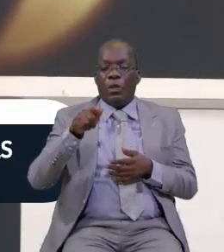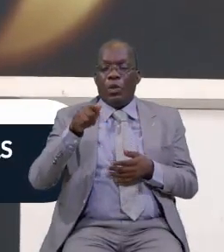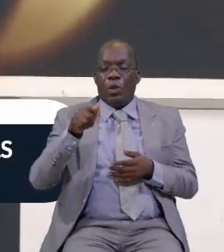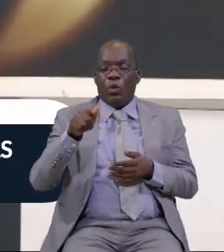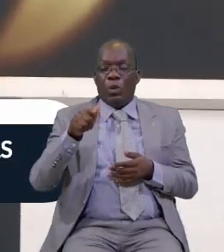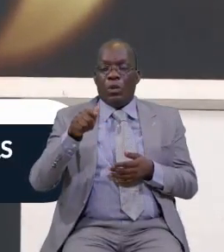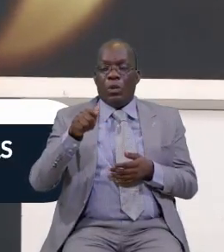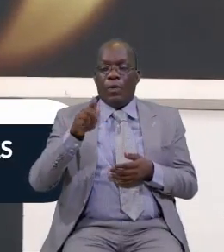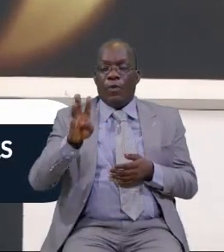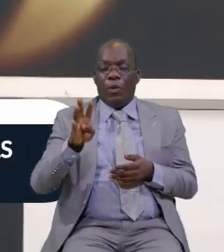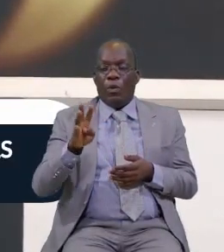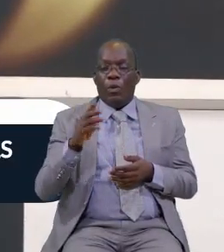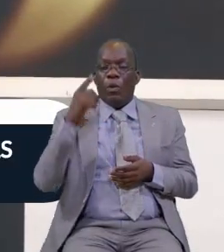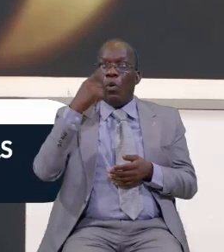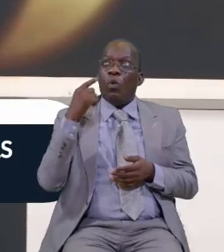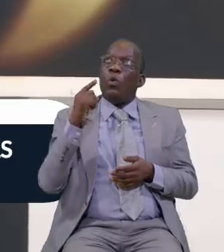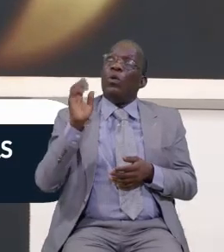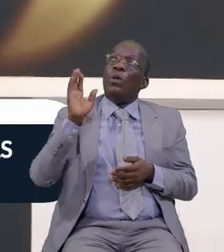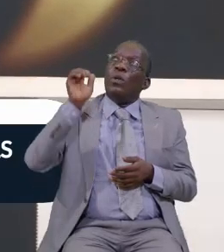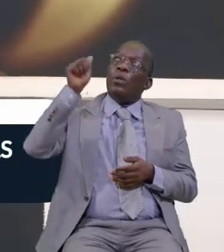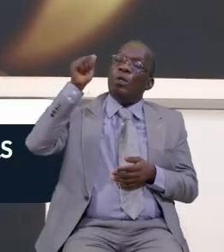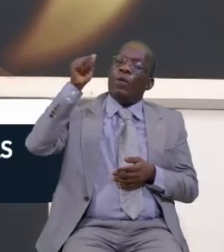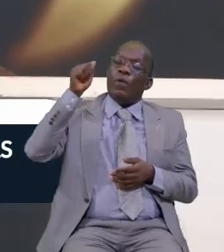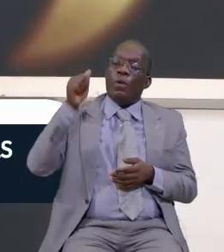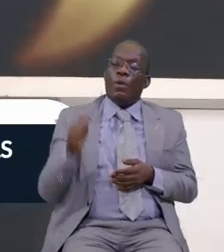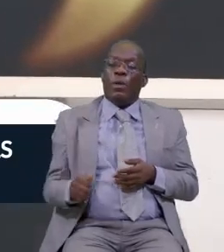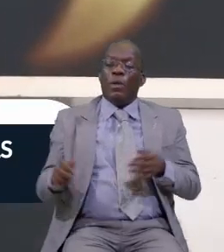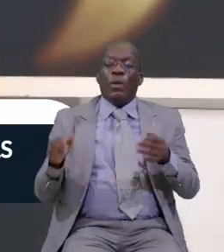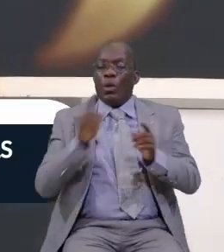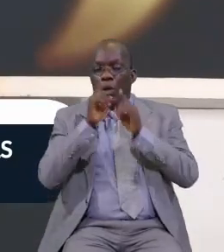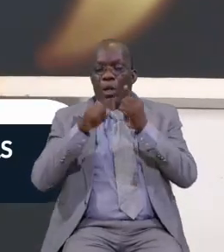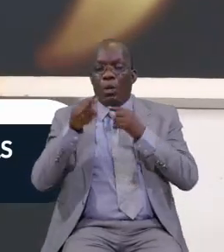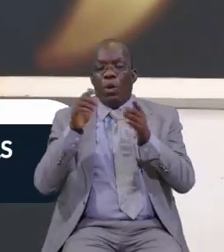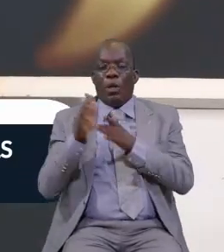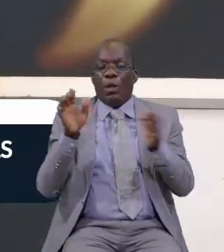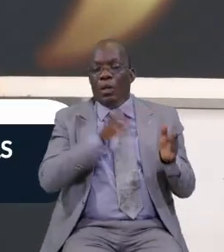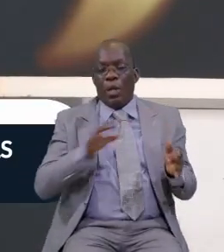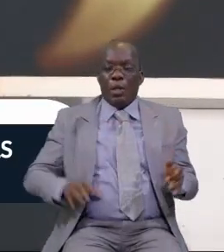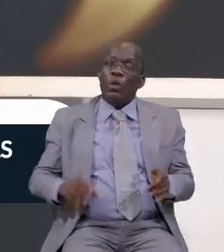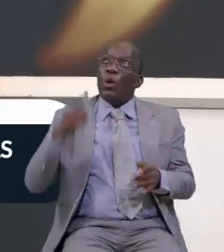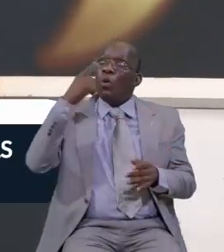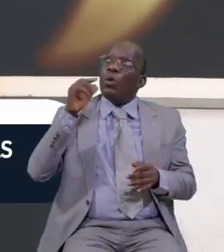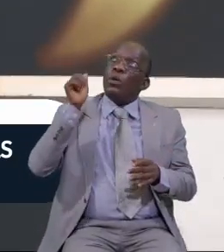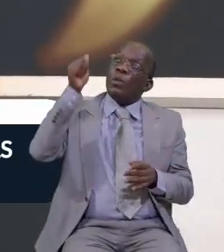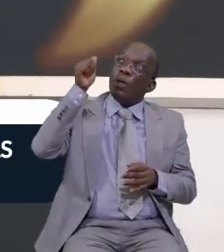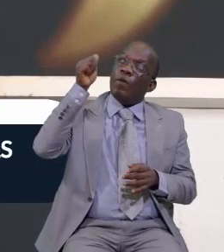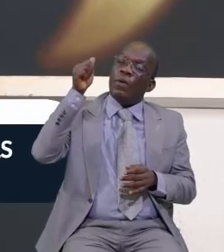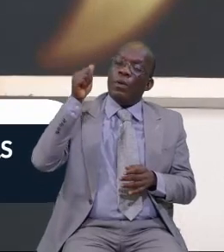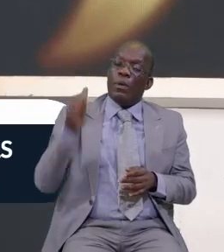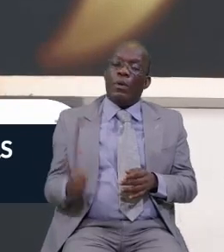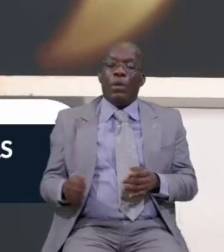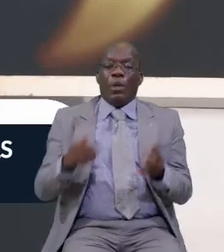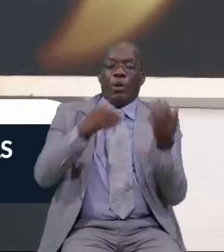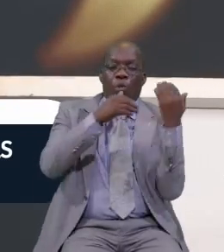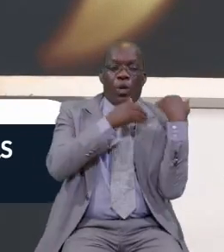Who his own self, talking about Christ, who his own self bear